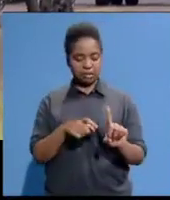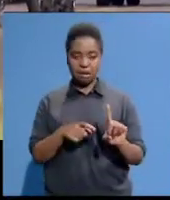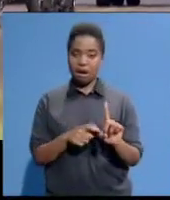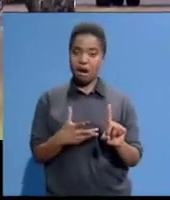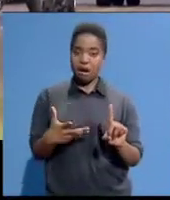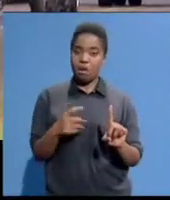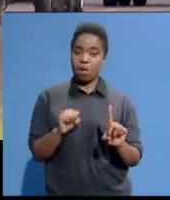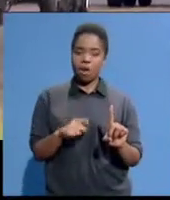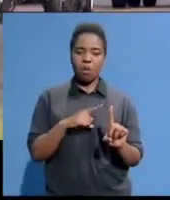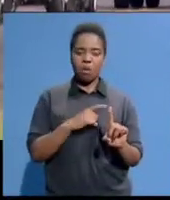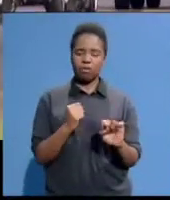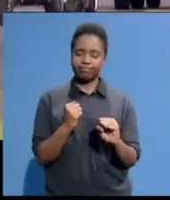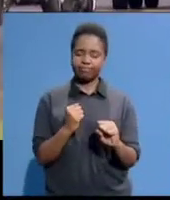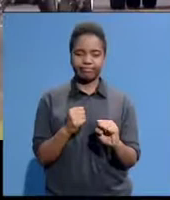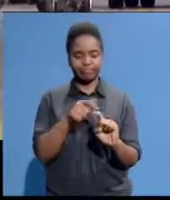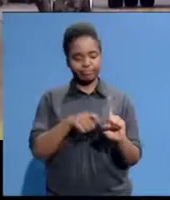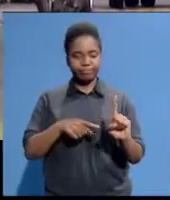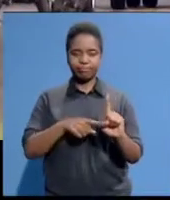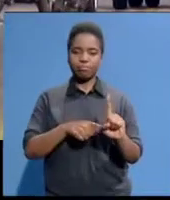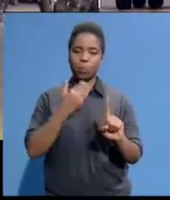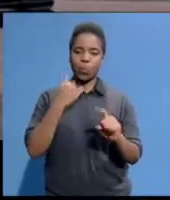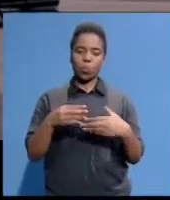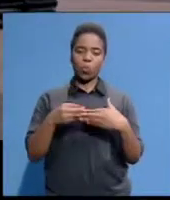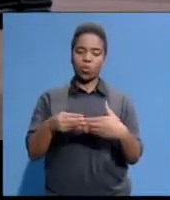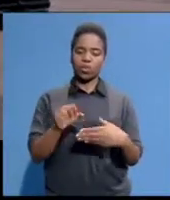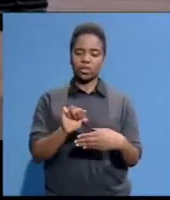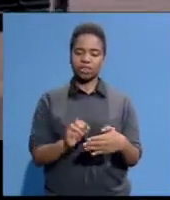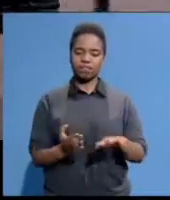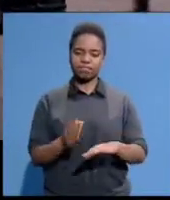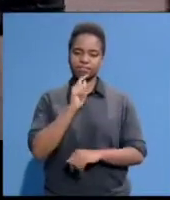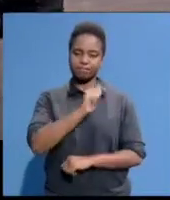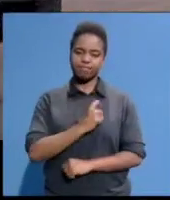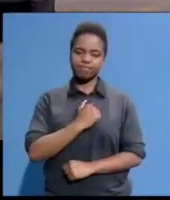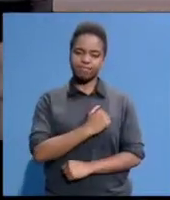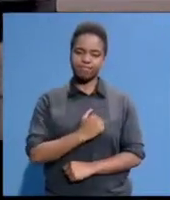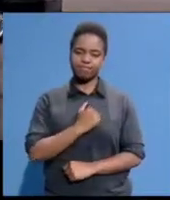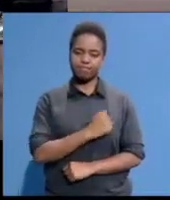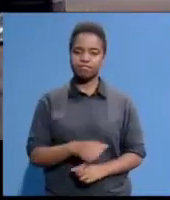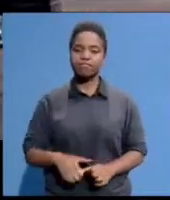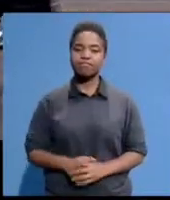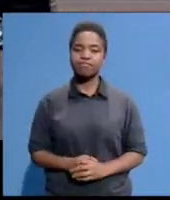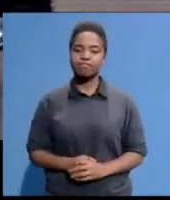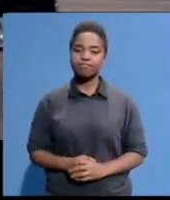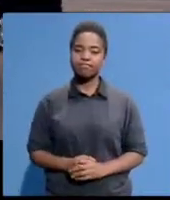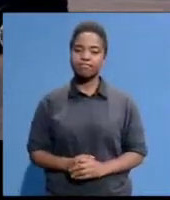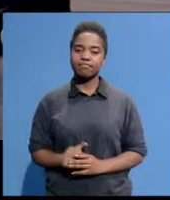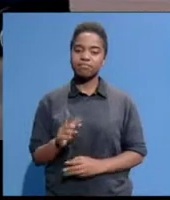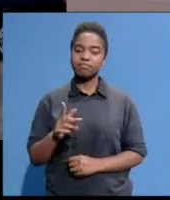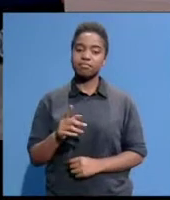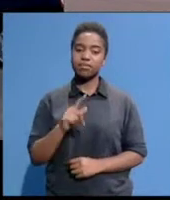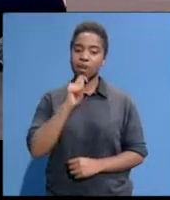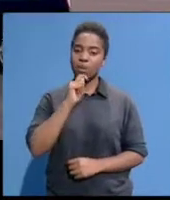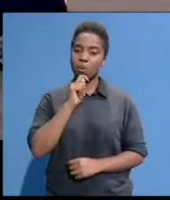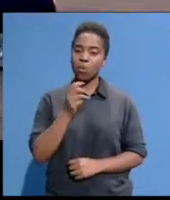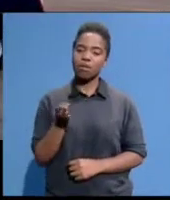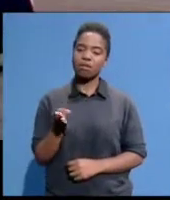their pillar, their rock, and their campus. Akuhlanga Lungehlanga. Robert and I were very privileged to have been there this morning, and